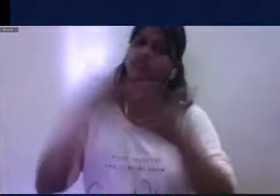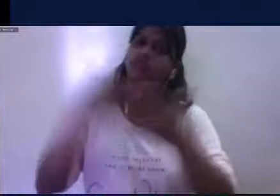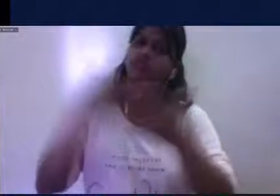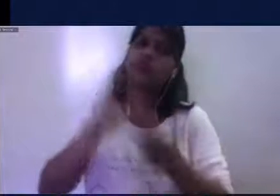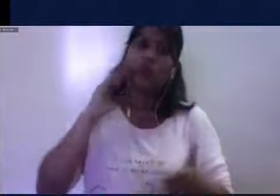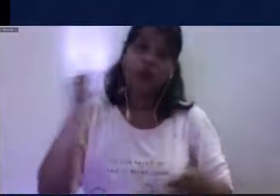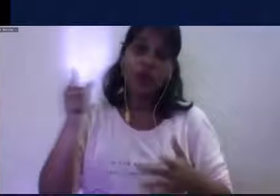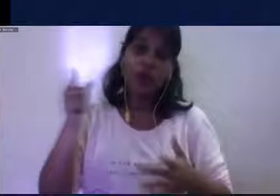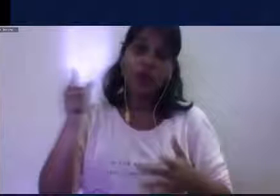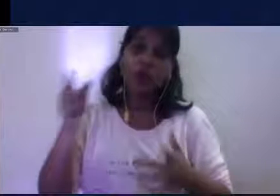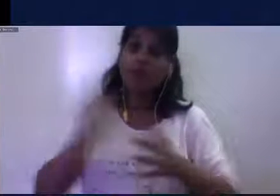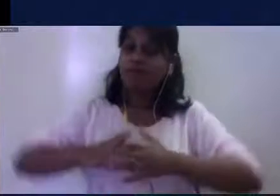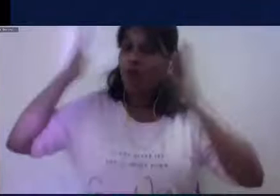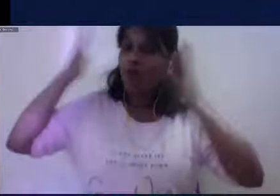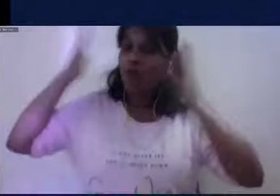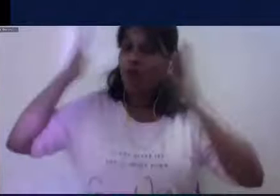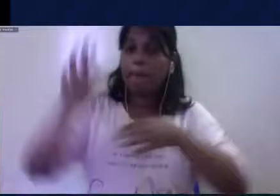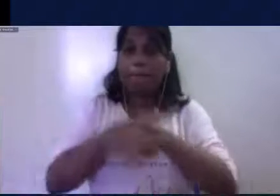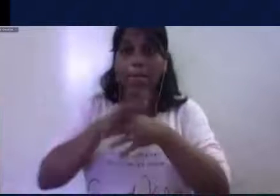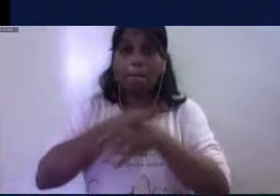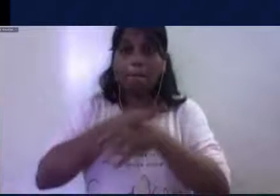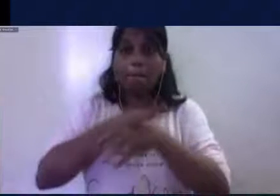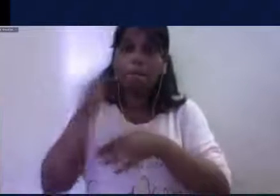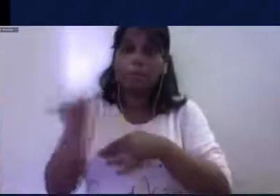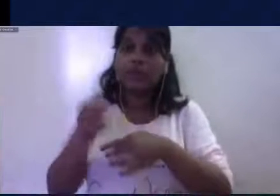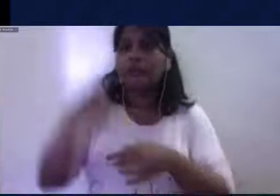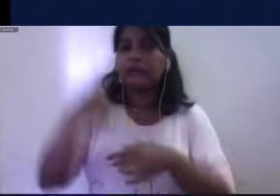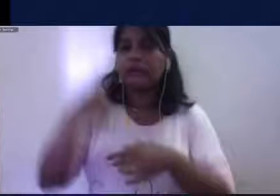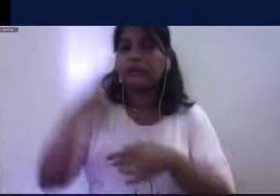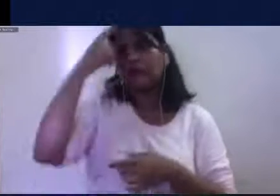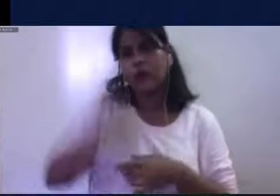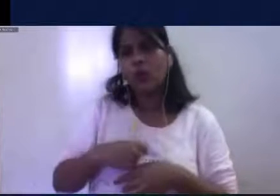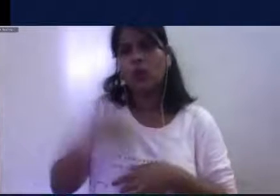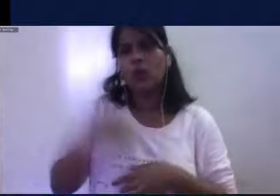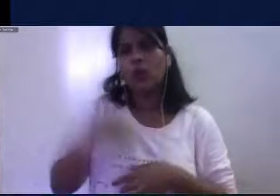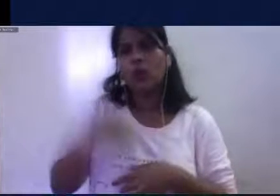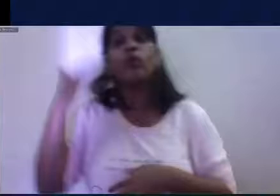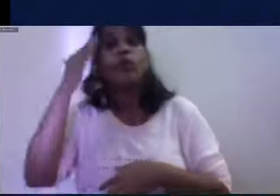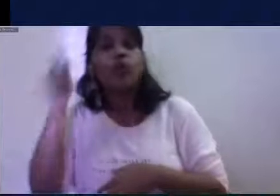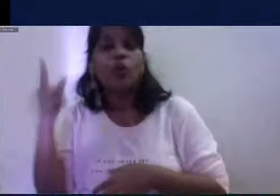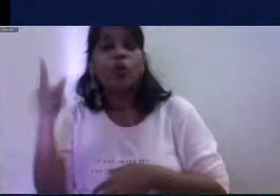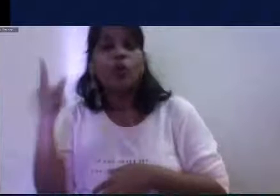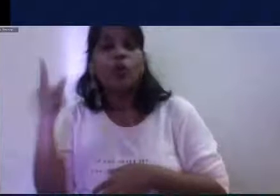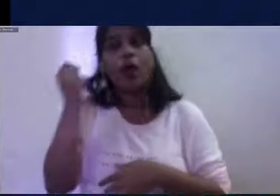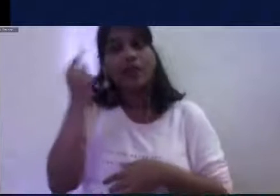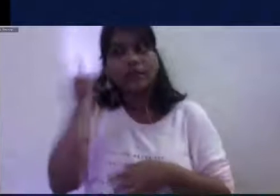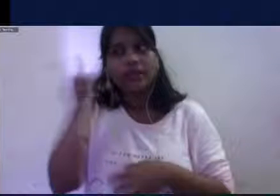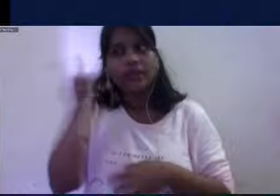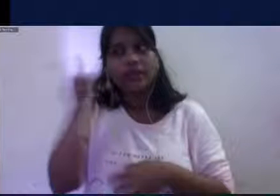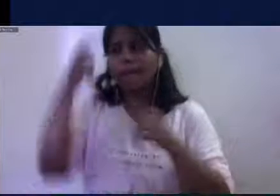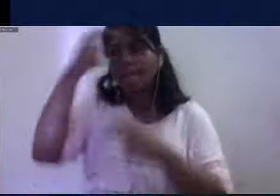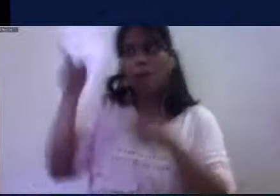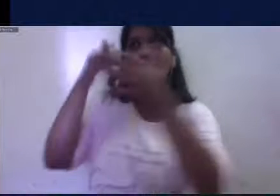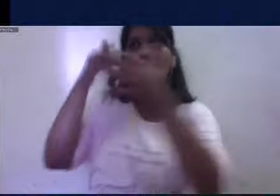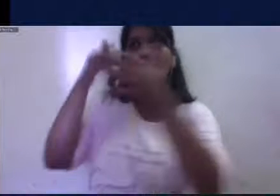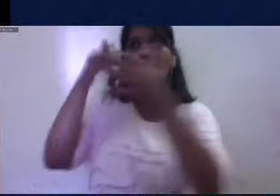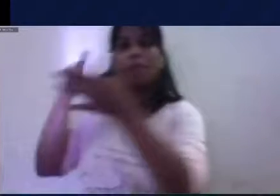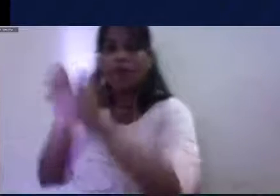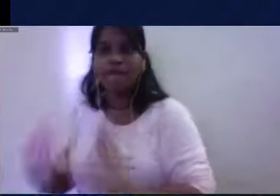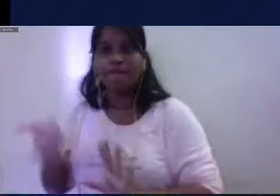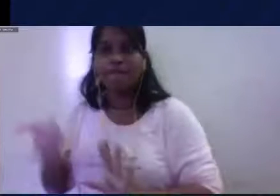lady is extremely busy. Let us go when she's alone so that we really understand the problems that she faces and